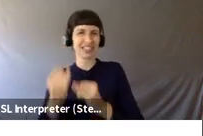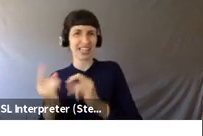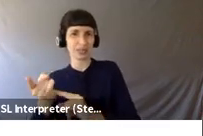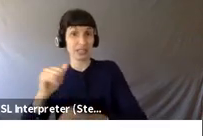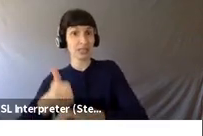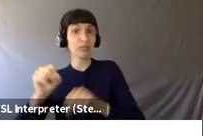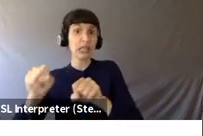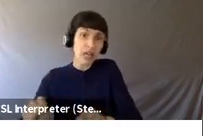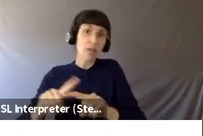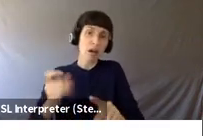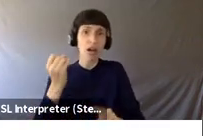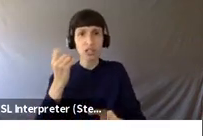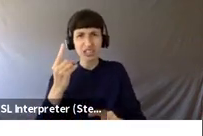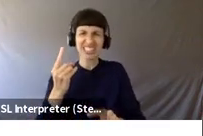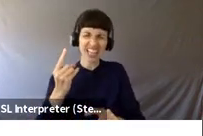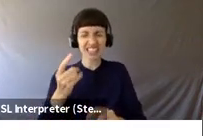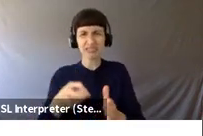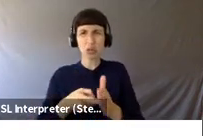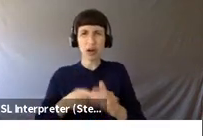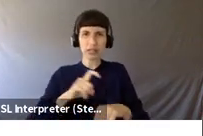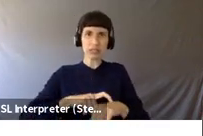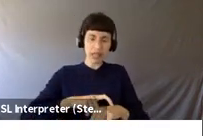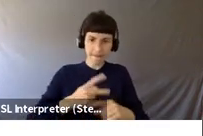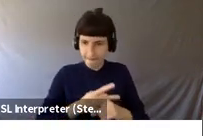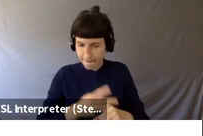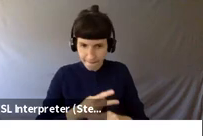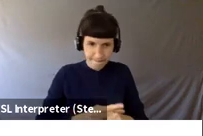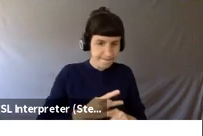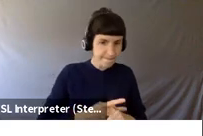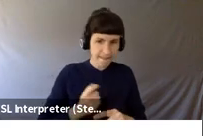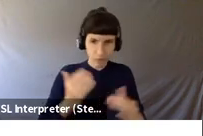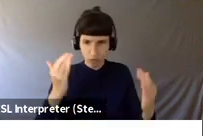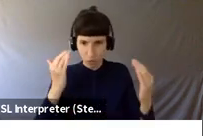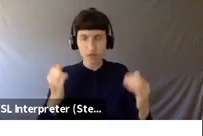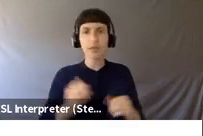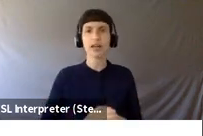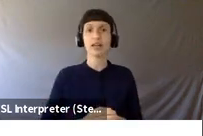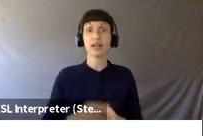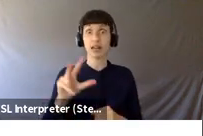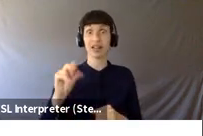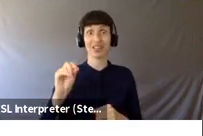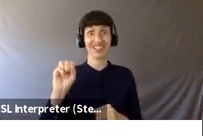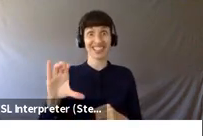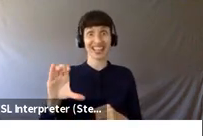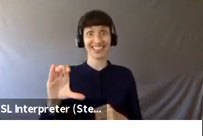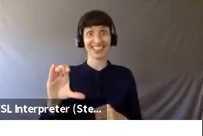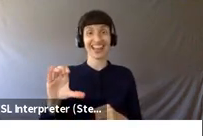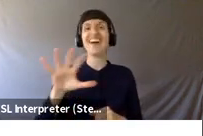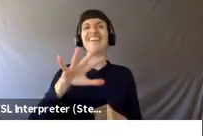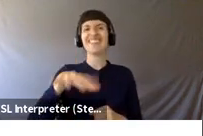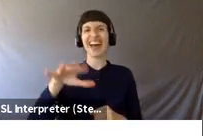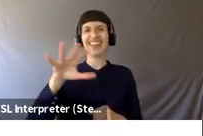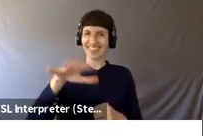a little bit of time and they're a little cumbersome. So 30 seconds in, and I have 55% of the vote,